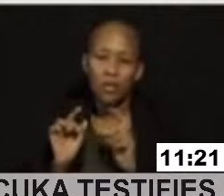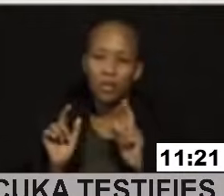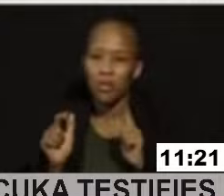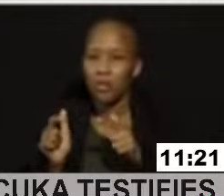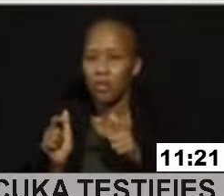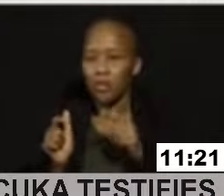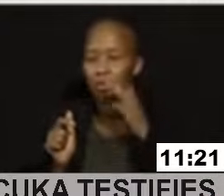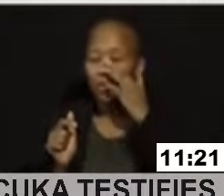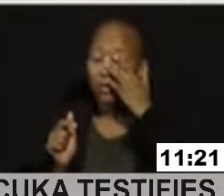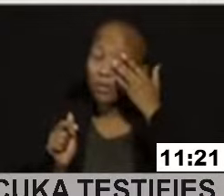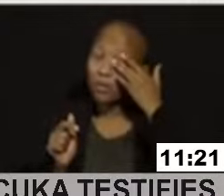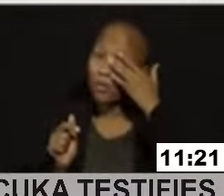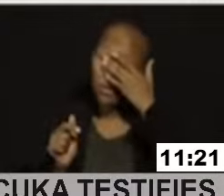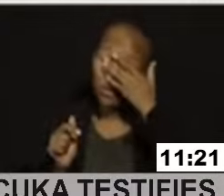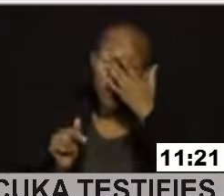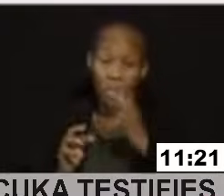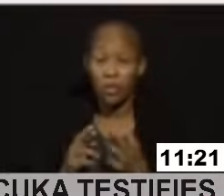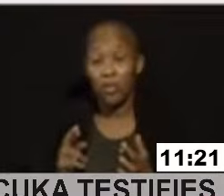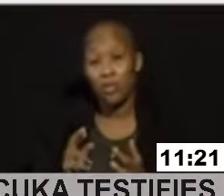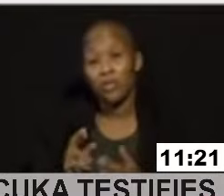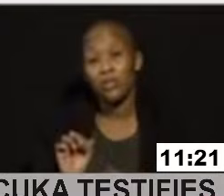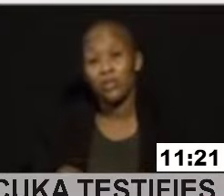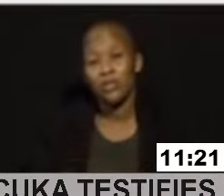and available. Yes.